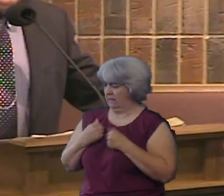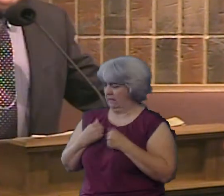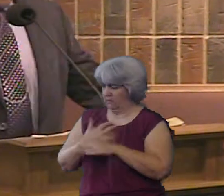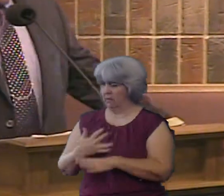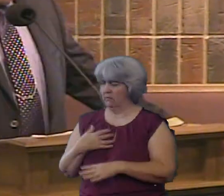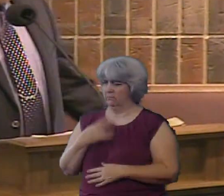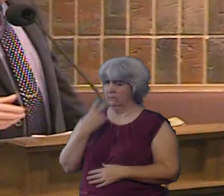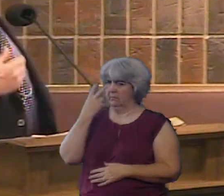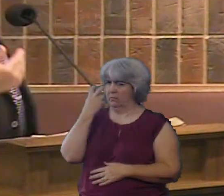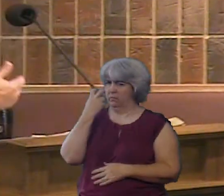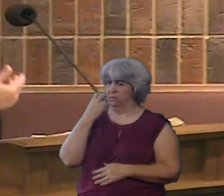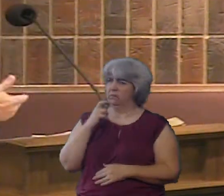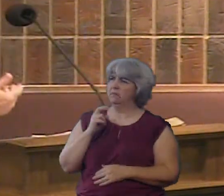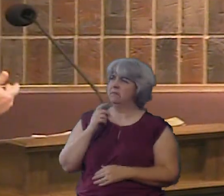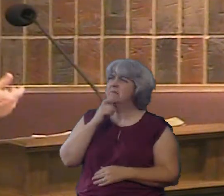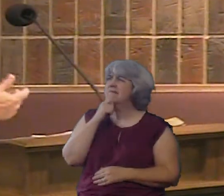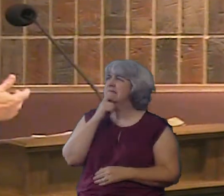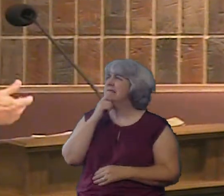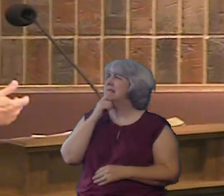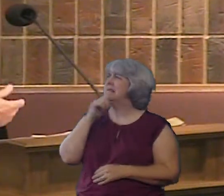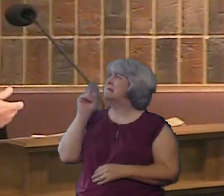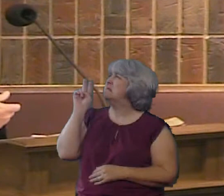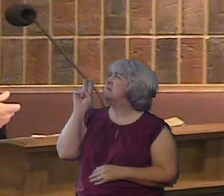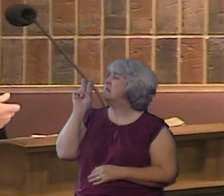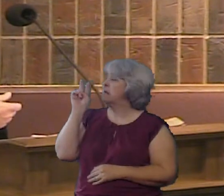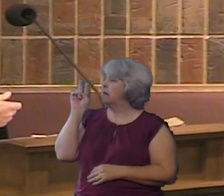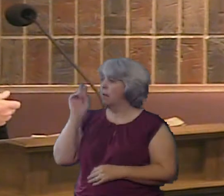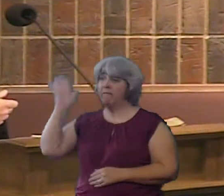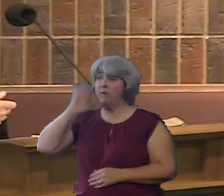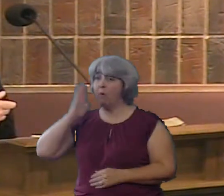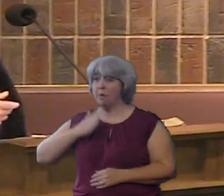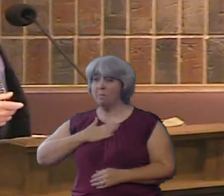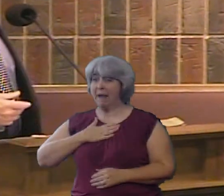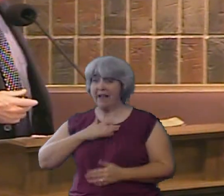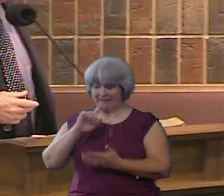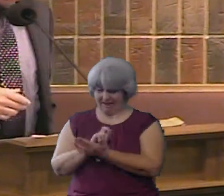disbelief in God. It's different than when I grew up.